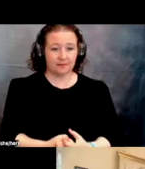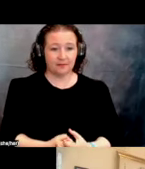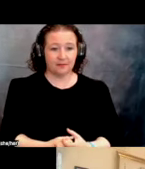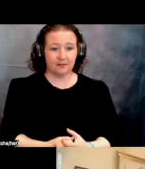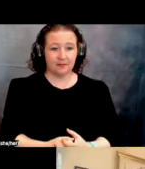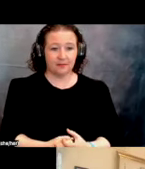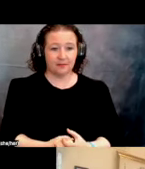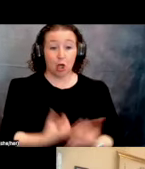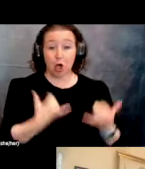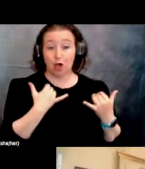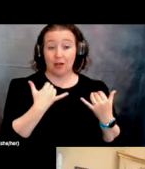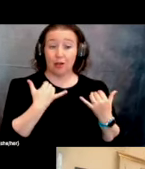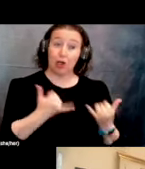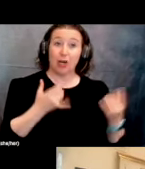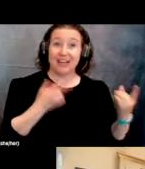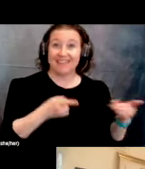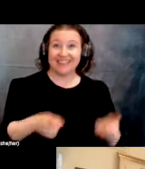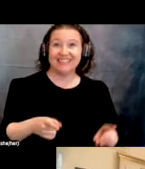current events.